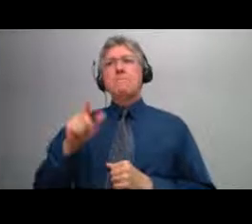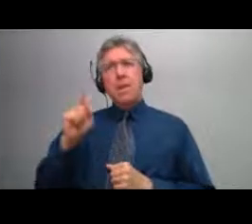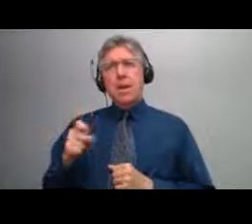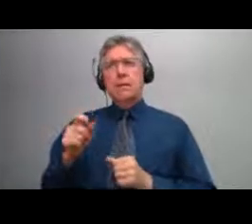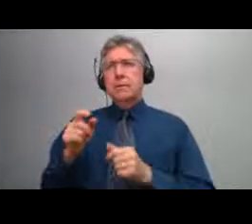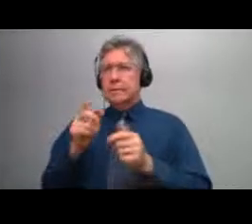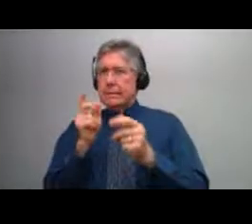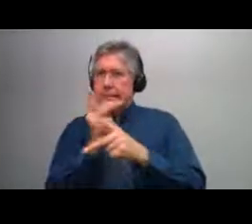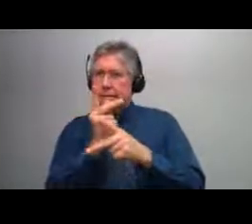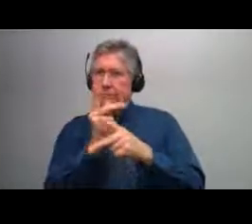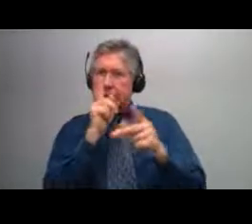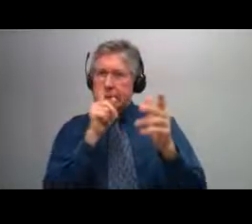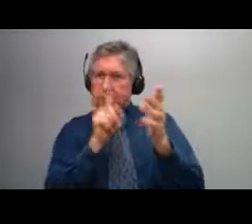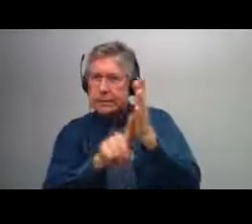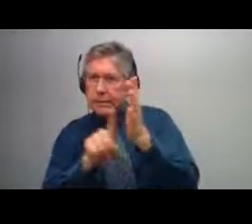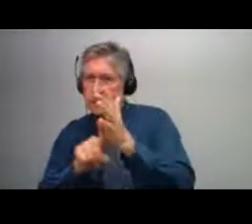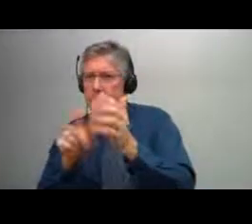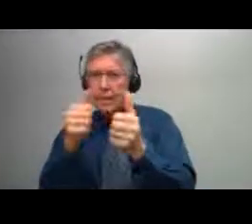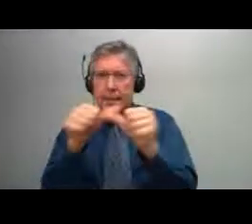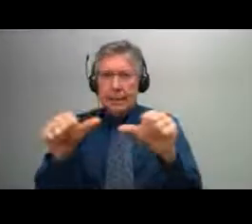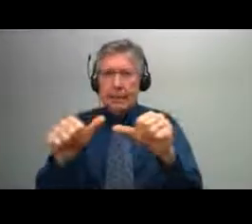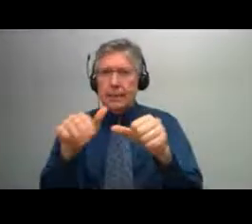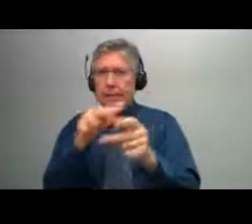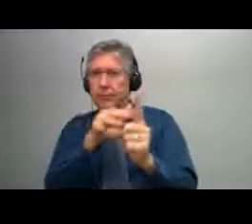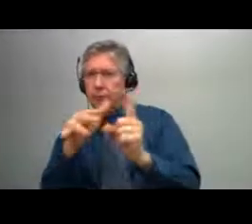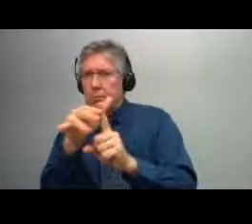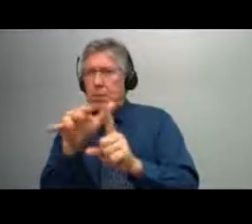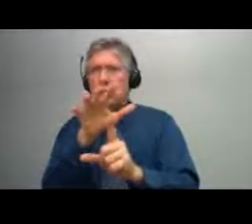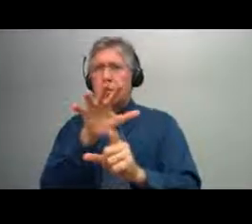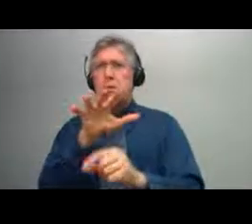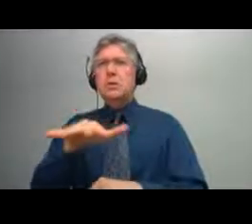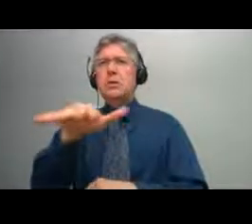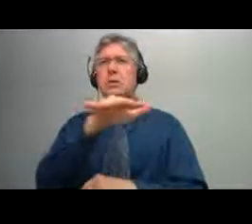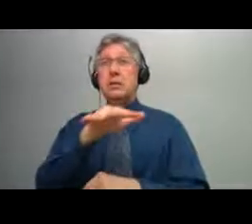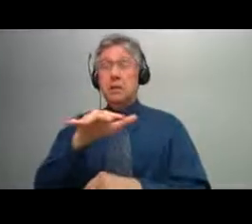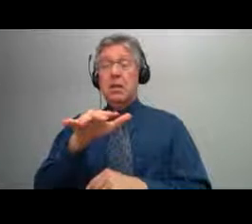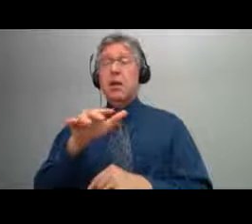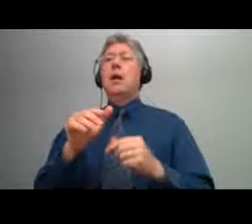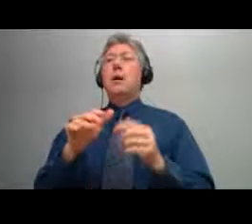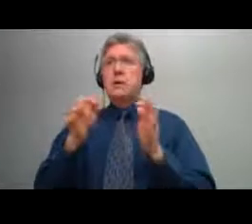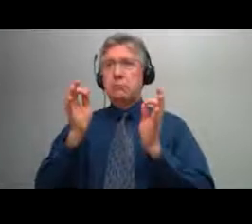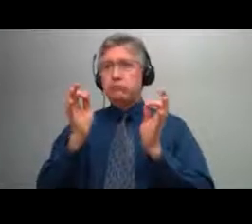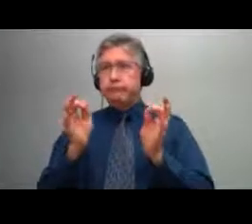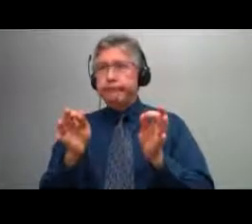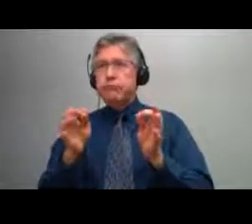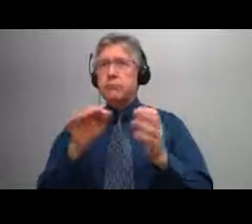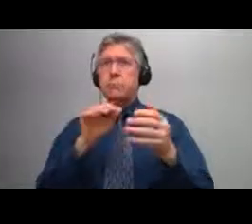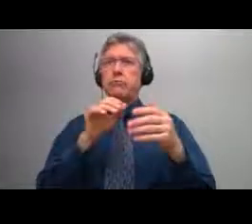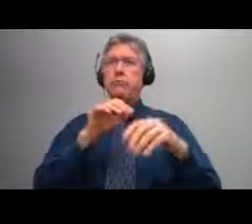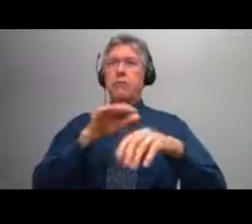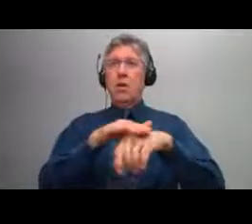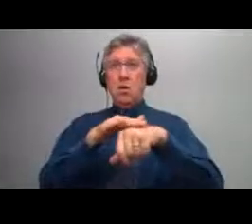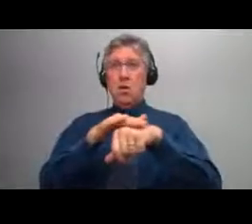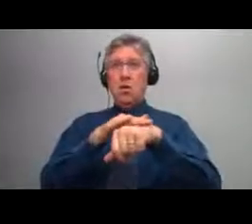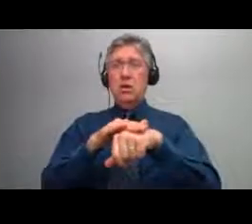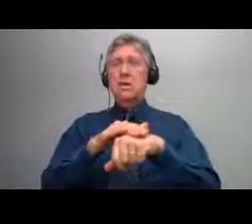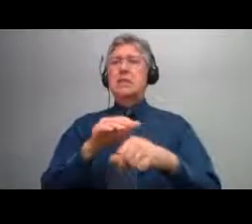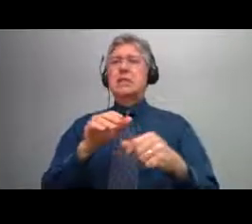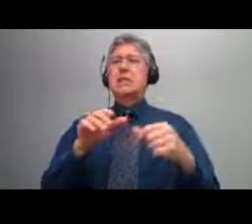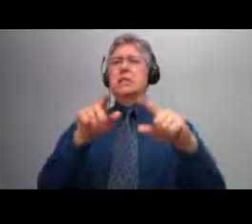identify, recognize environmental conditions in the study area, and then conduct environmental site assessments, or